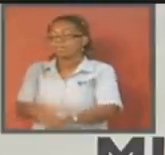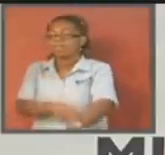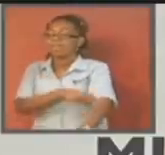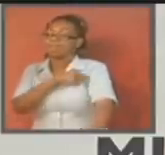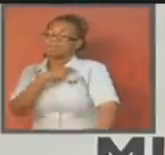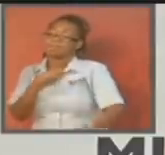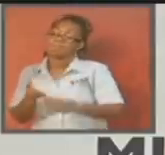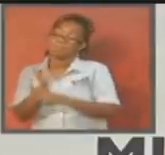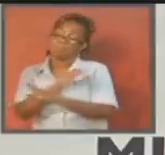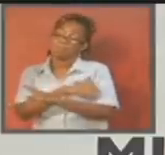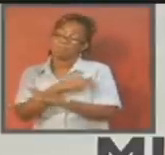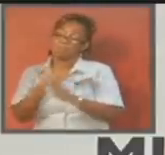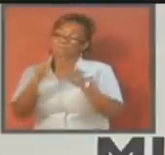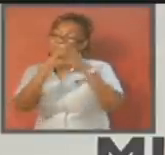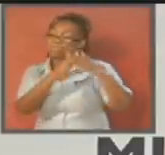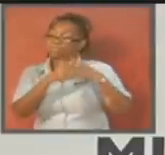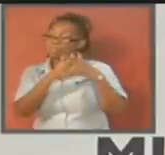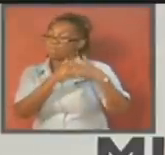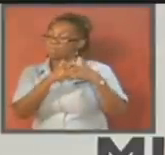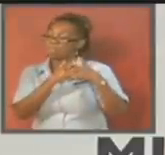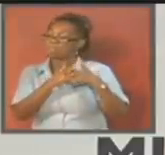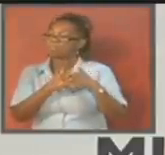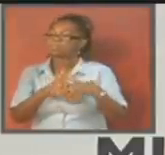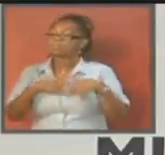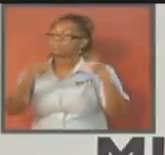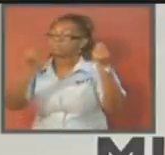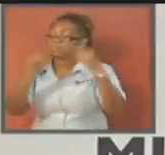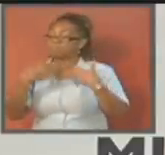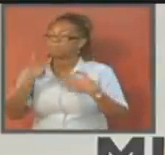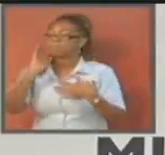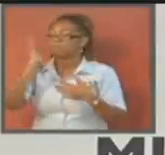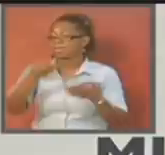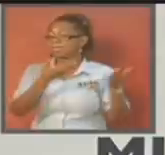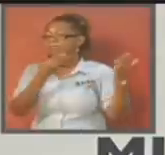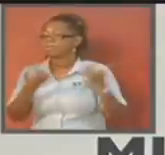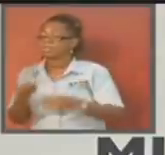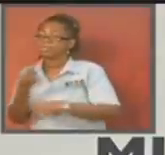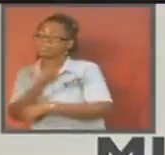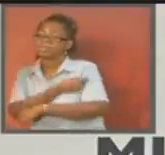drug department. So I don't have an exact time when they were notified, to be honest.